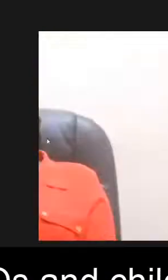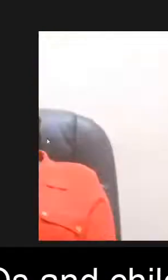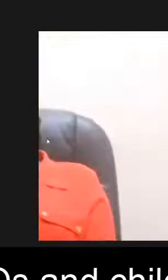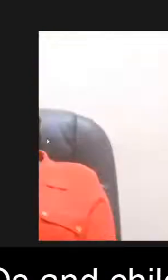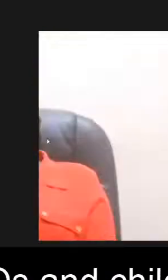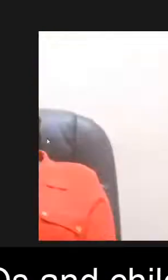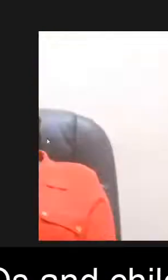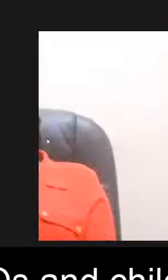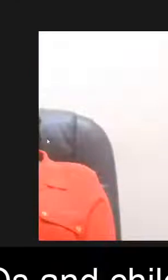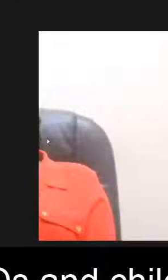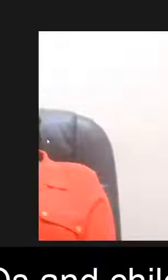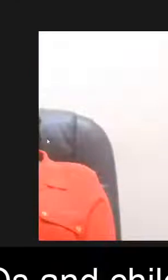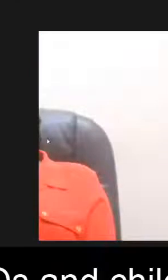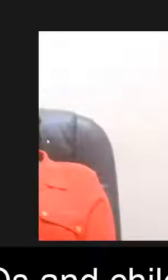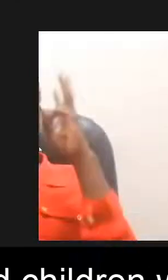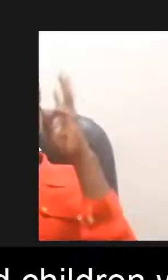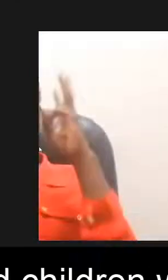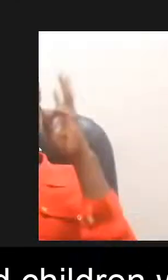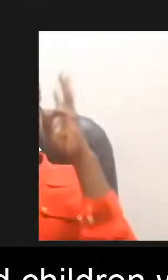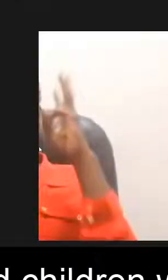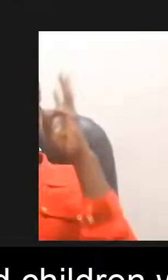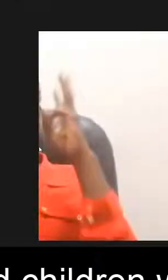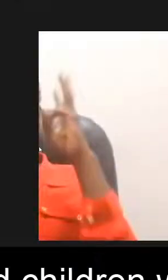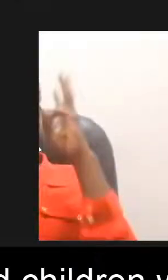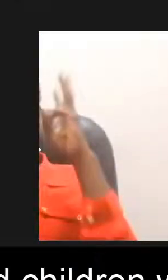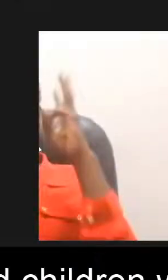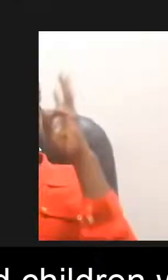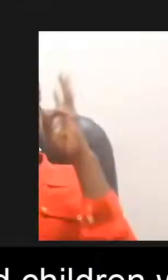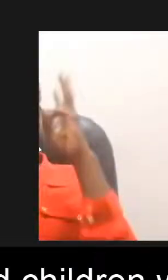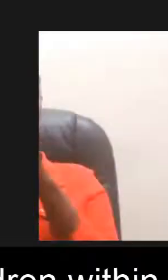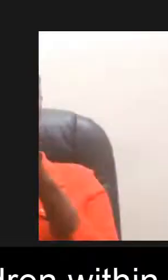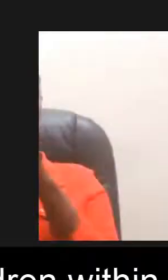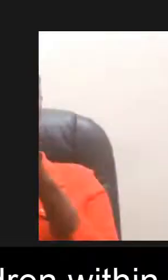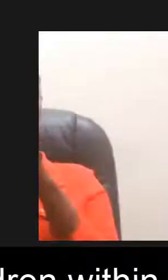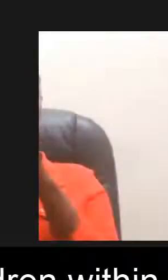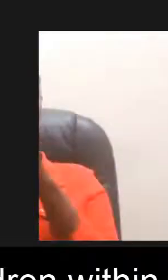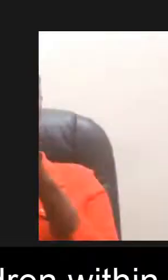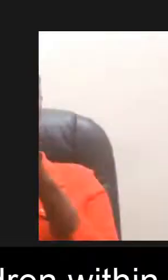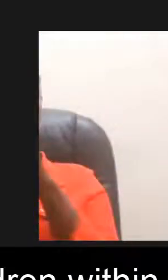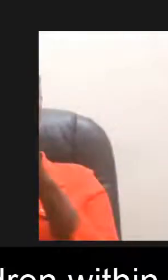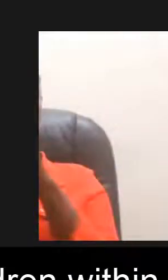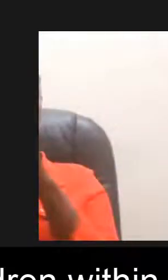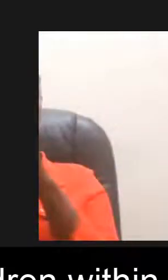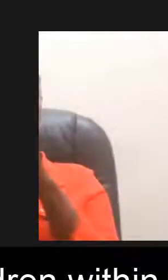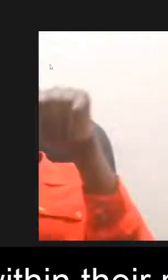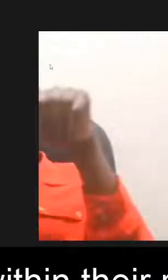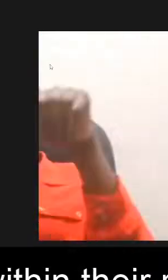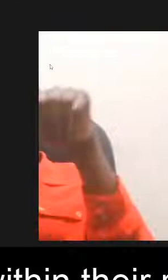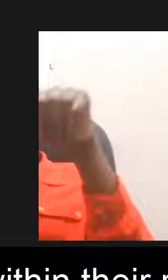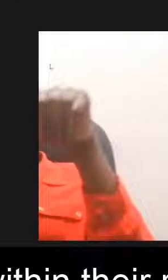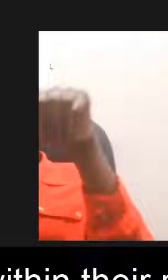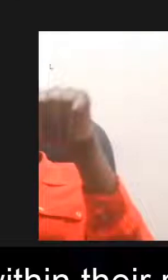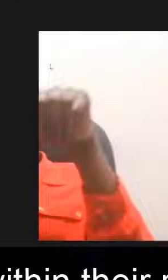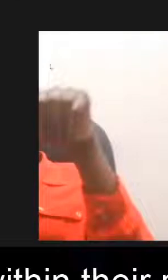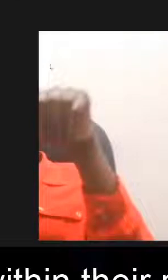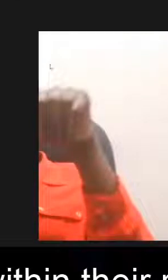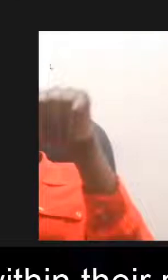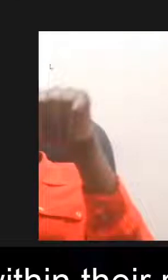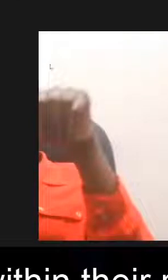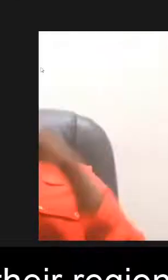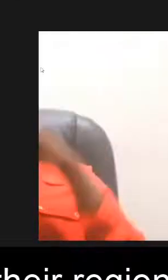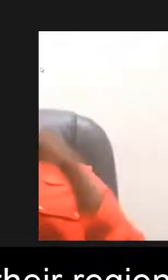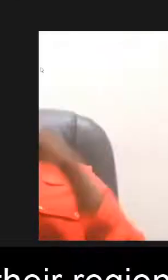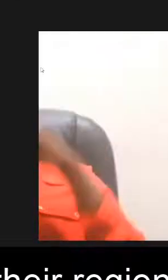and worry about visas and coordination and hotel bookings and all those expenses, we can examine